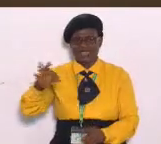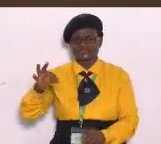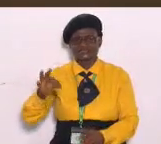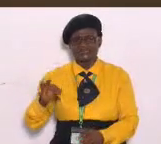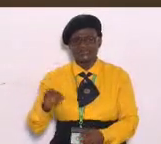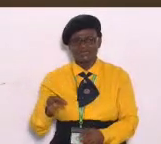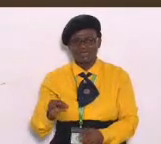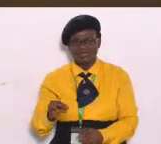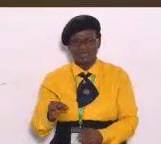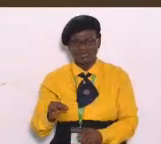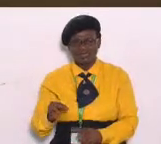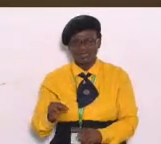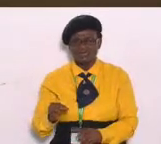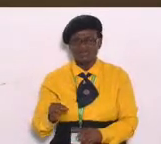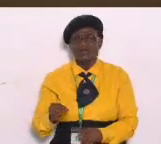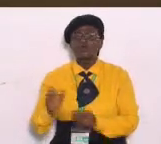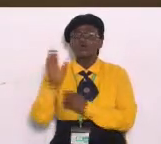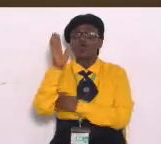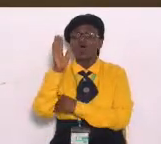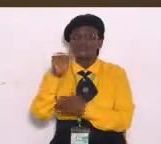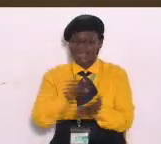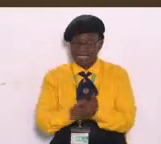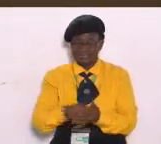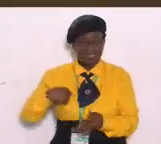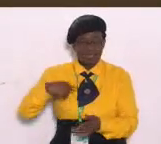a God who can't query,